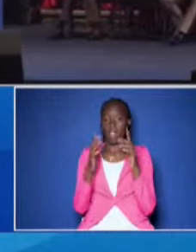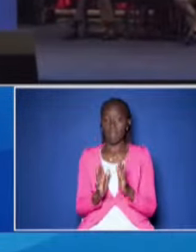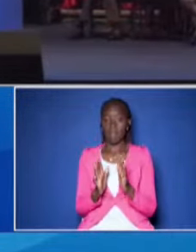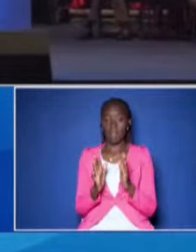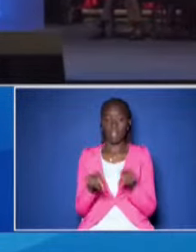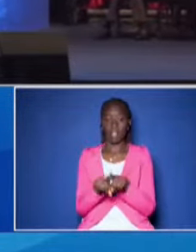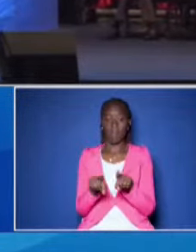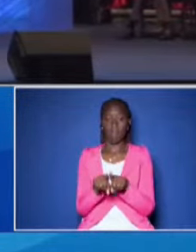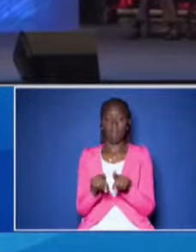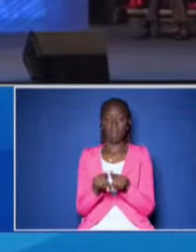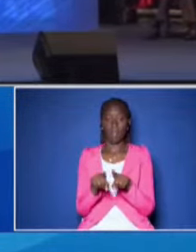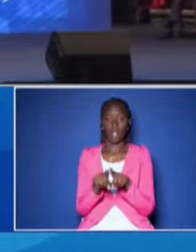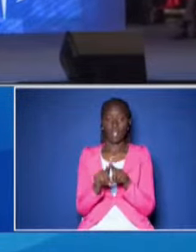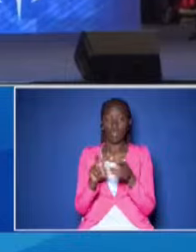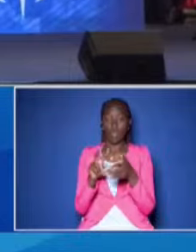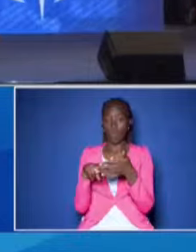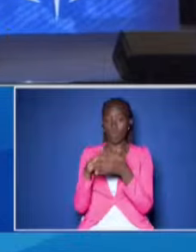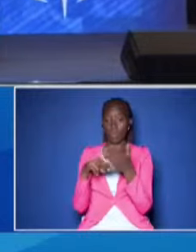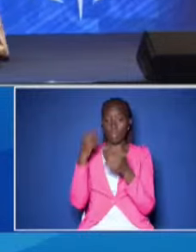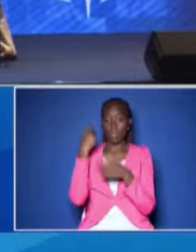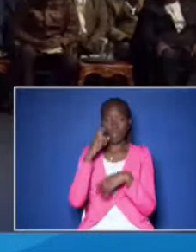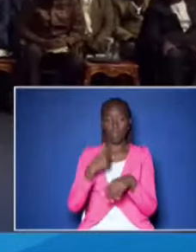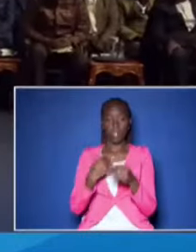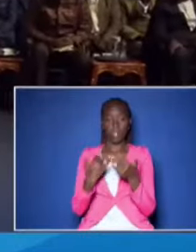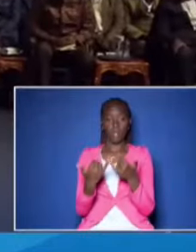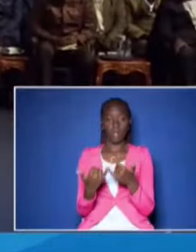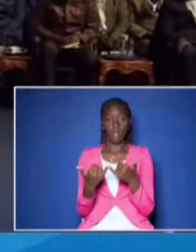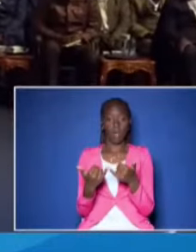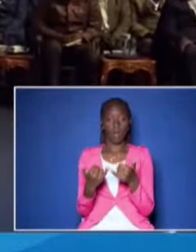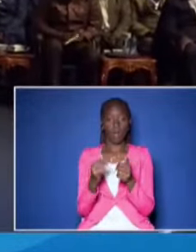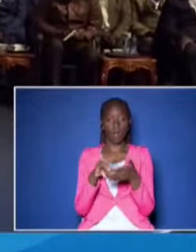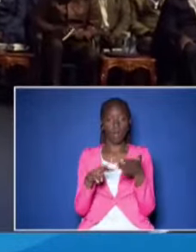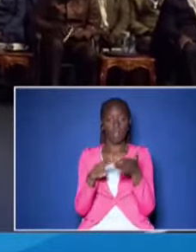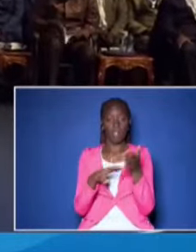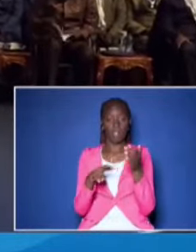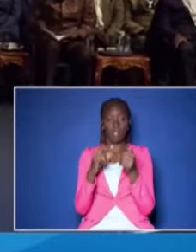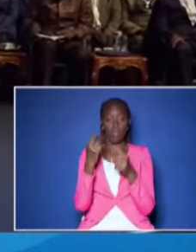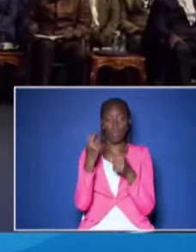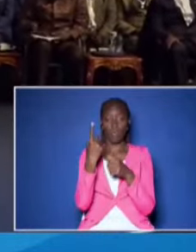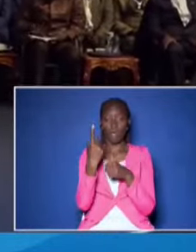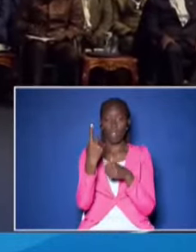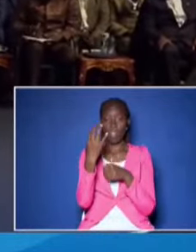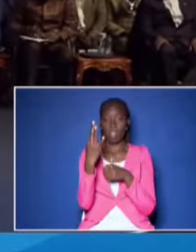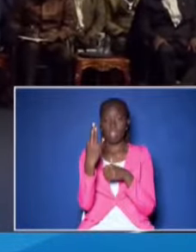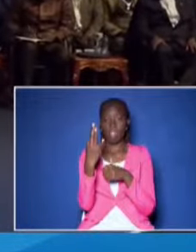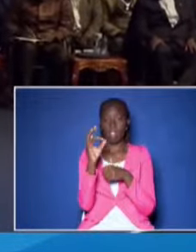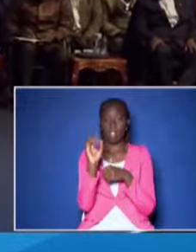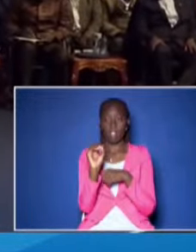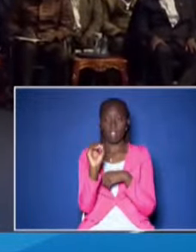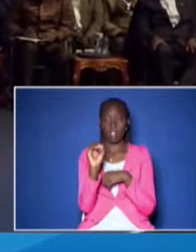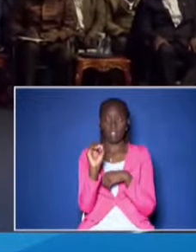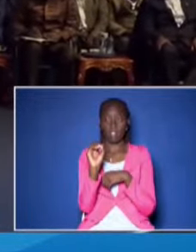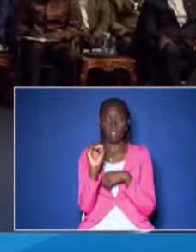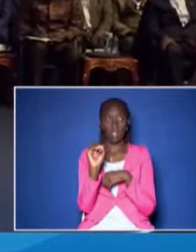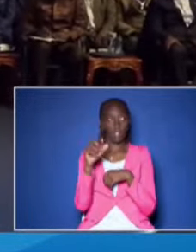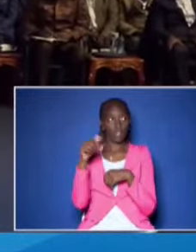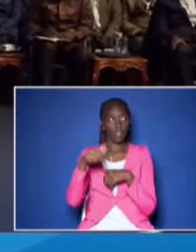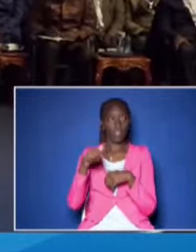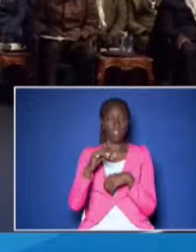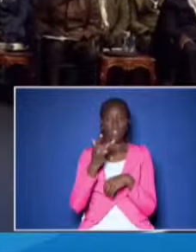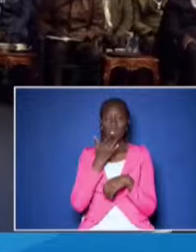enemies would you read for me now verse 130 oh this is my